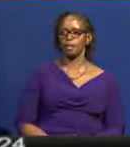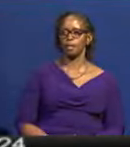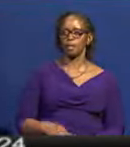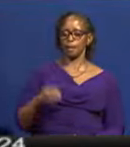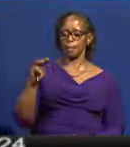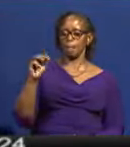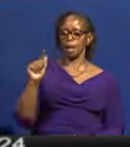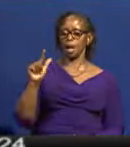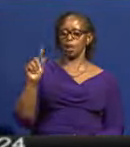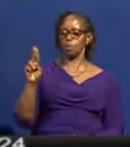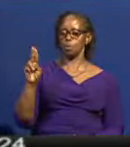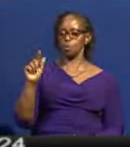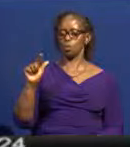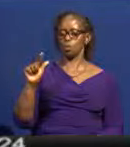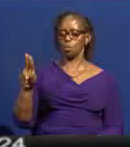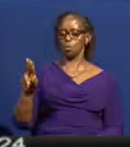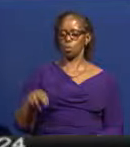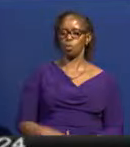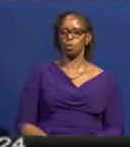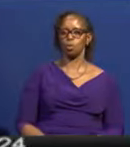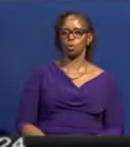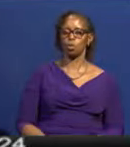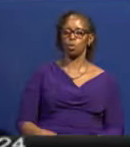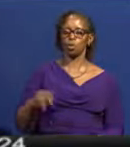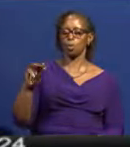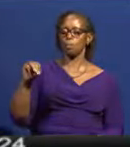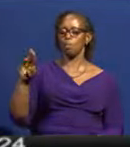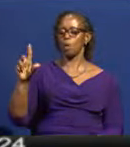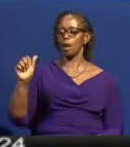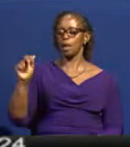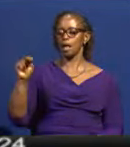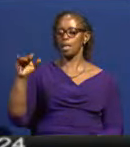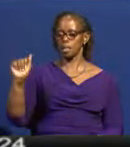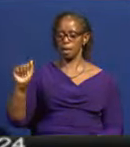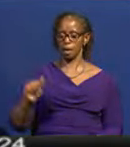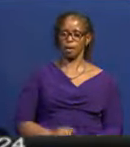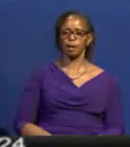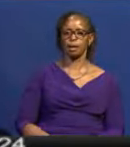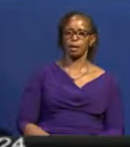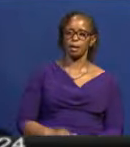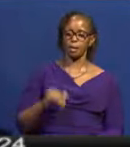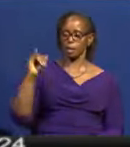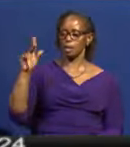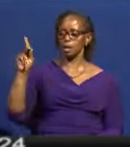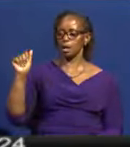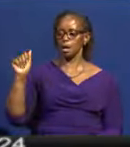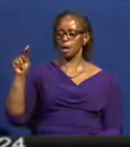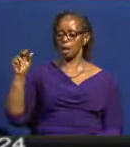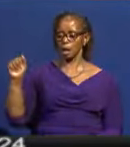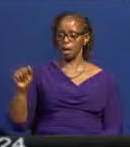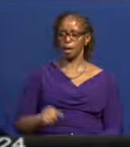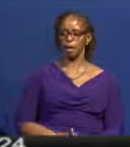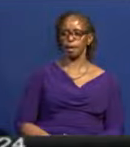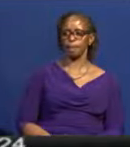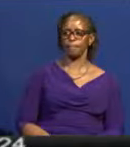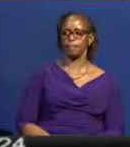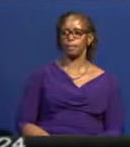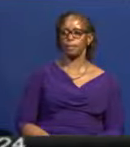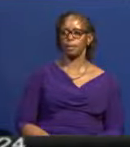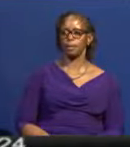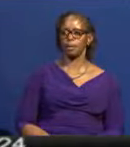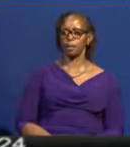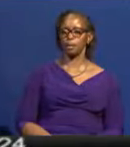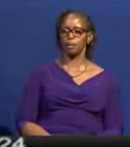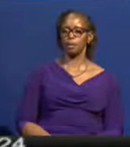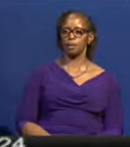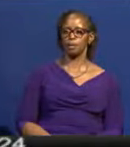Malulu Injendi. Geoffrey Mulanya. Frederick Ikana. Mr. Speaker, for completeness